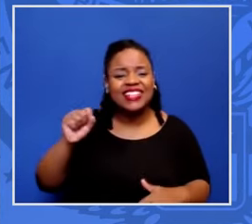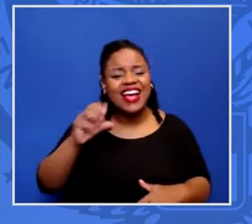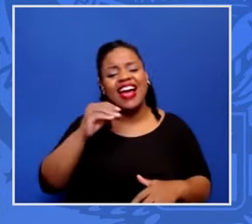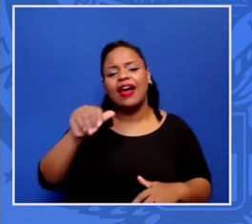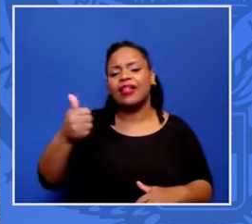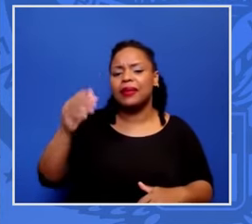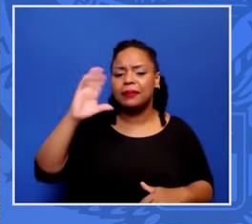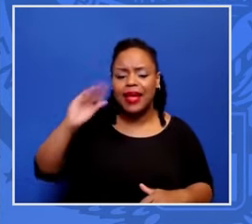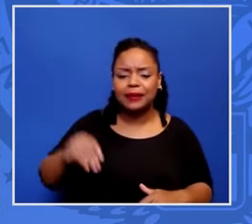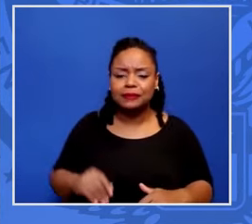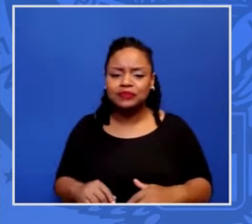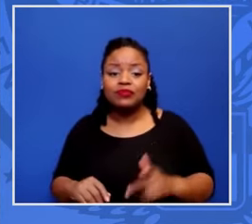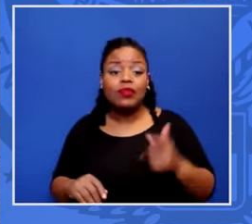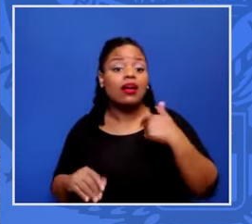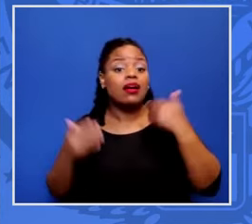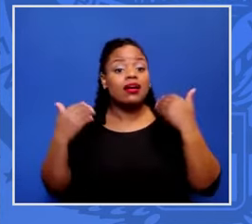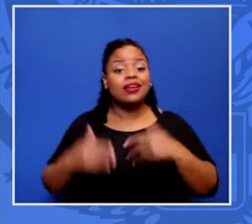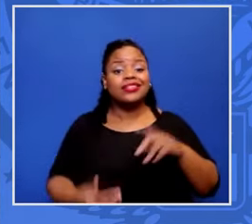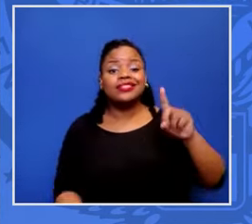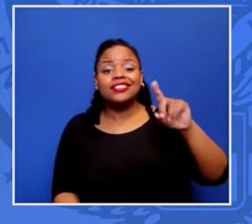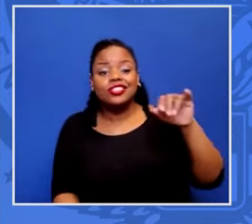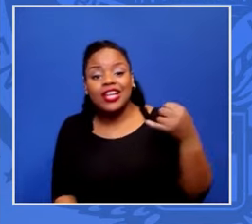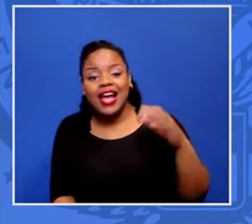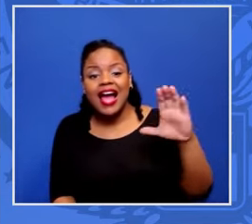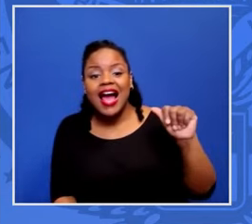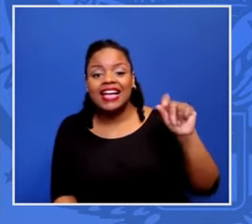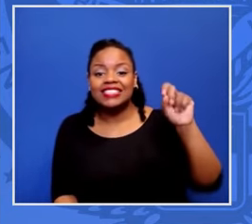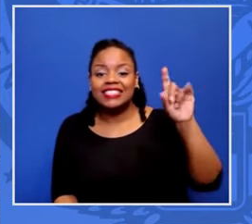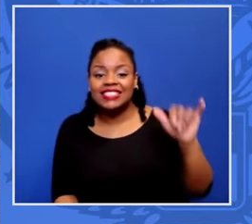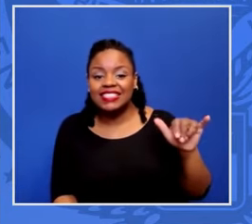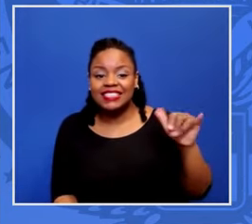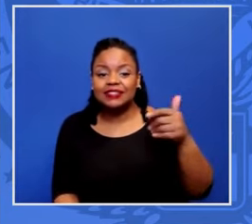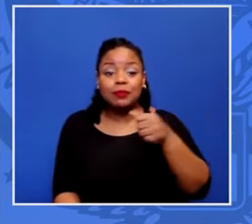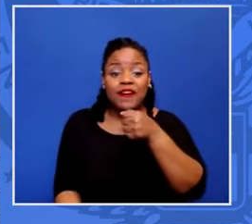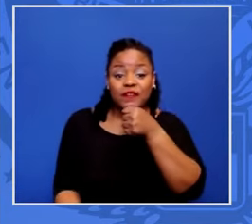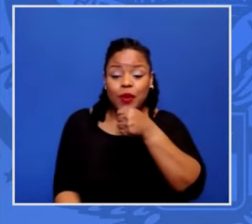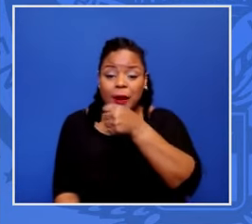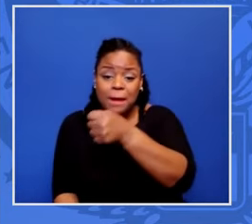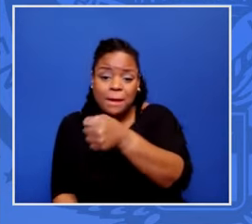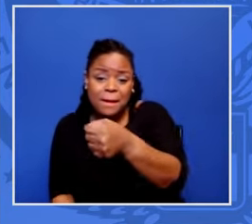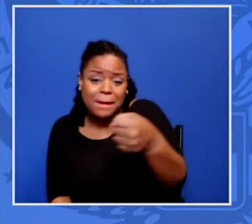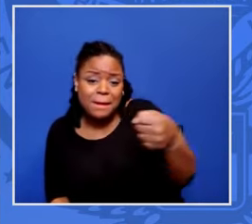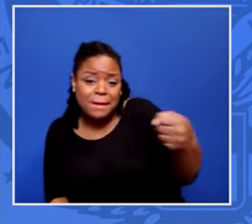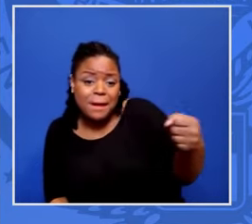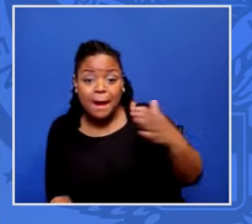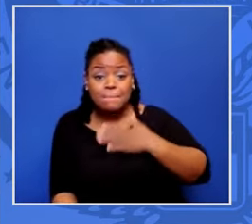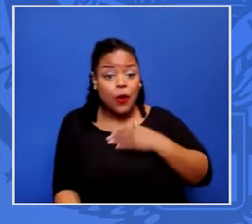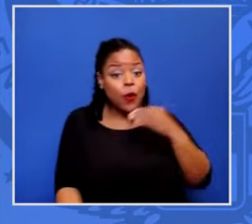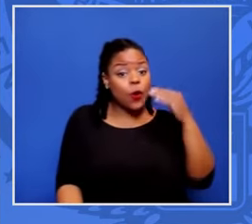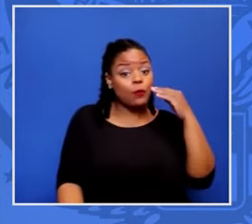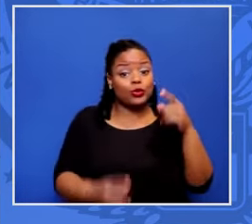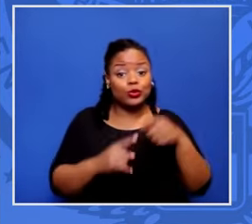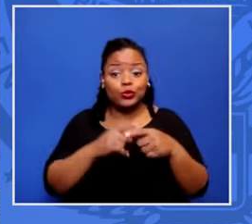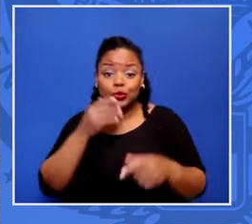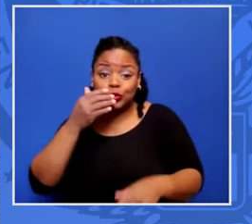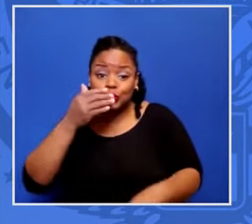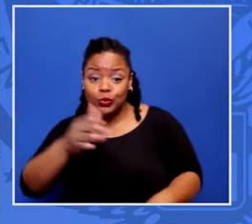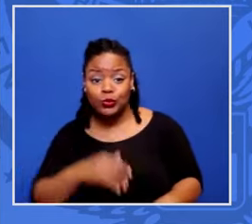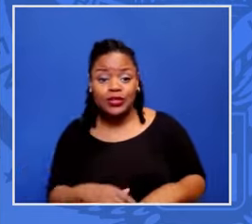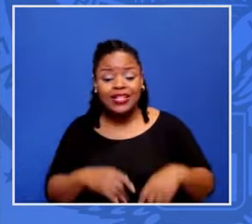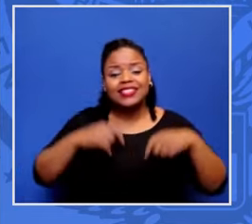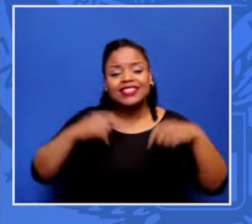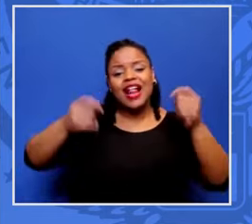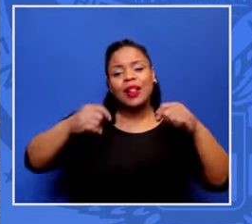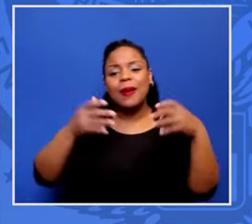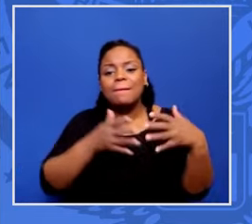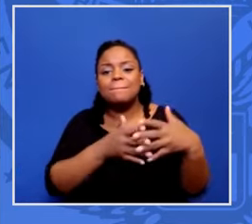the Mic. From my home to yours and around the nation, we celebrate America. To President Biden and Vice President